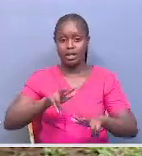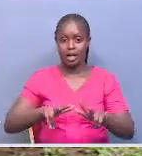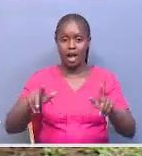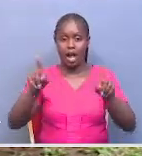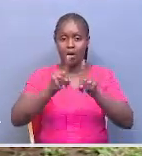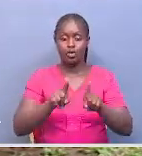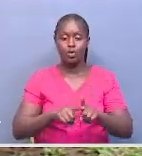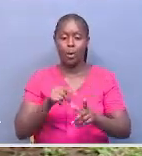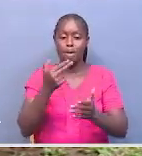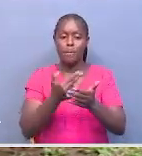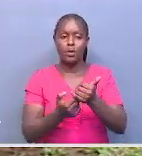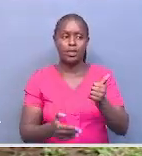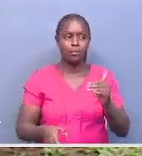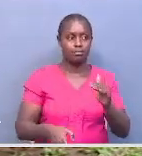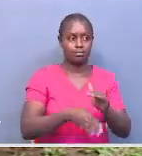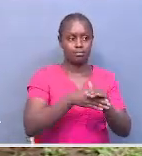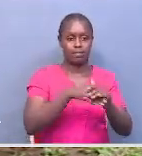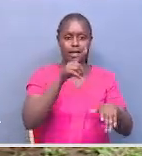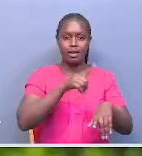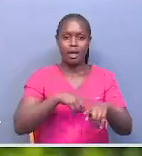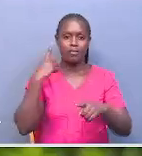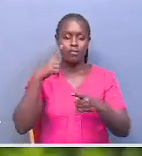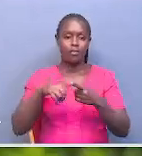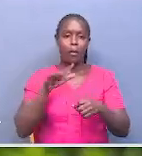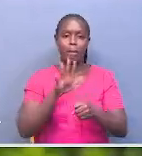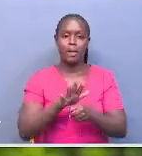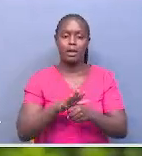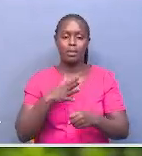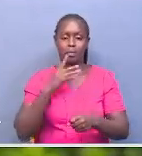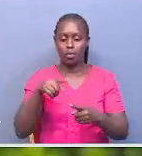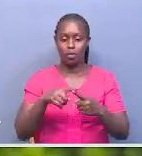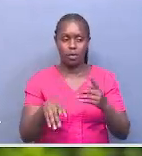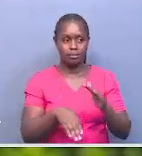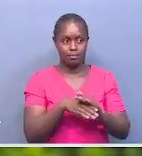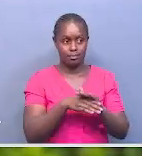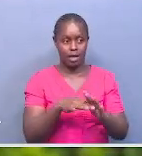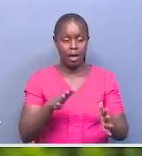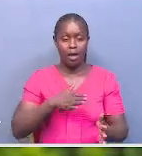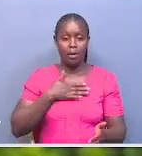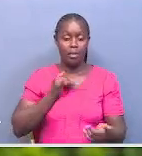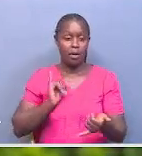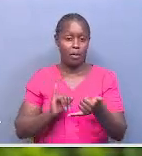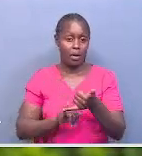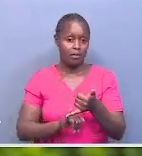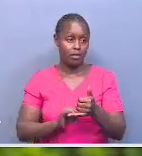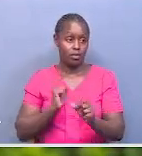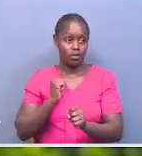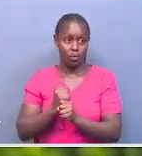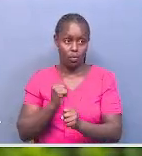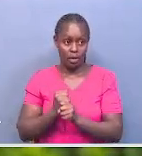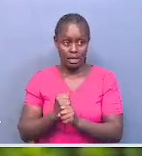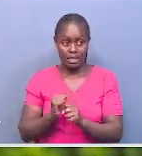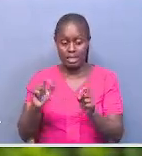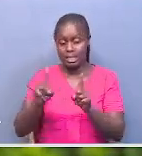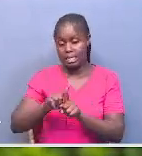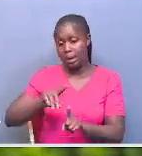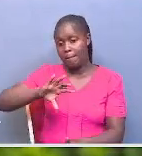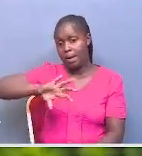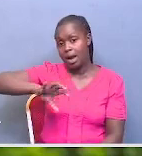both were dismissed during the mass dismissal. My wife, coincidentally, was working in the same